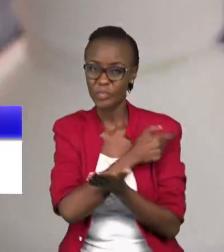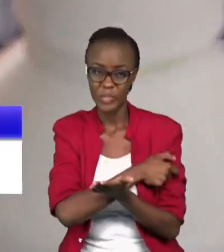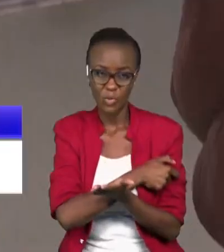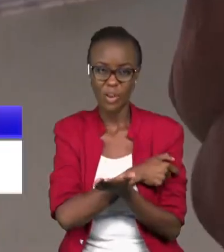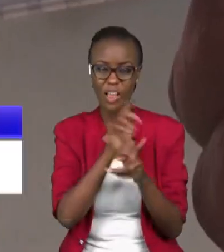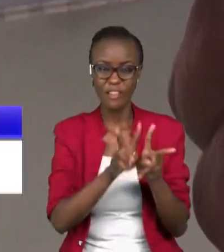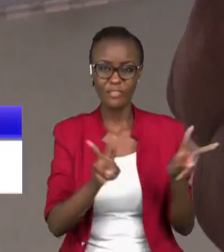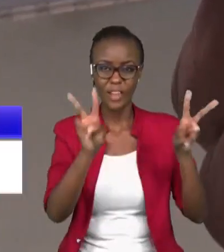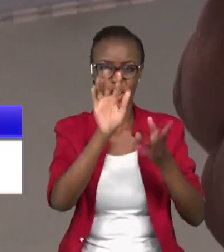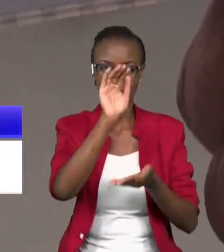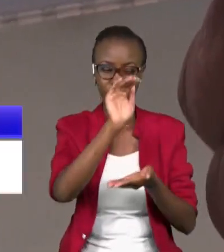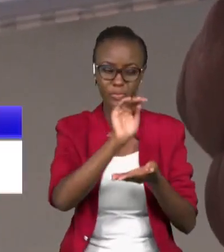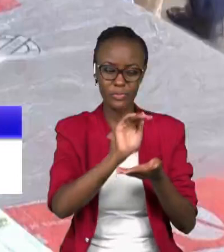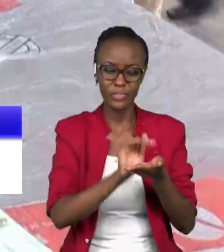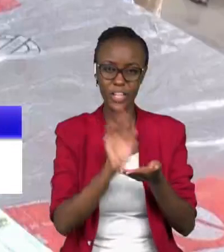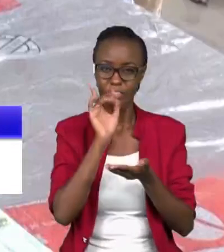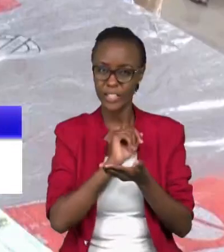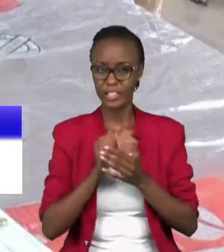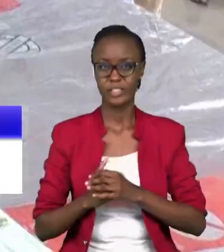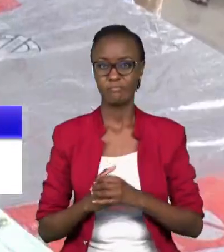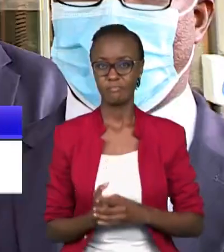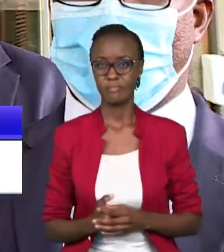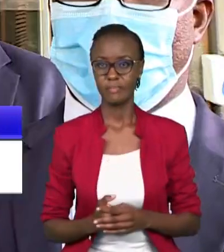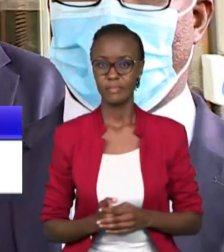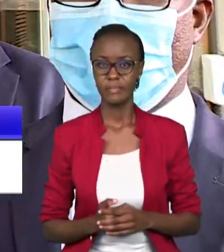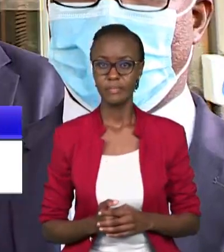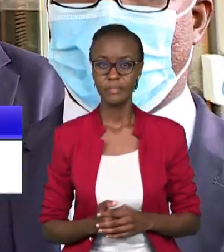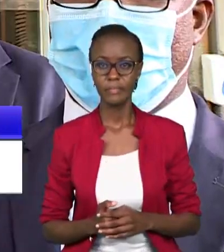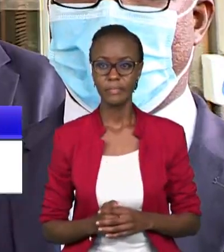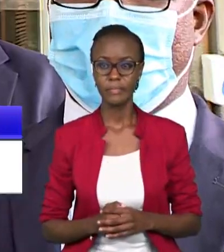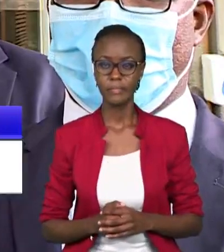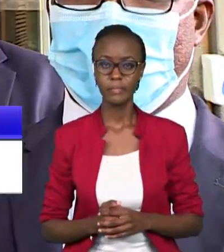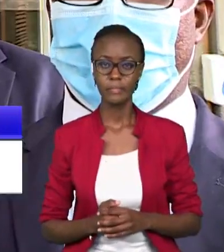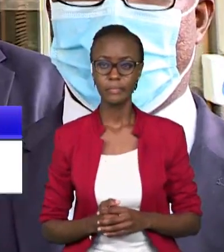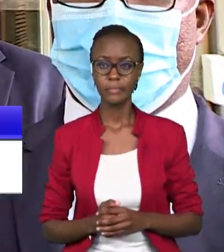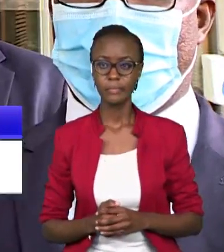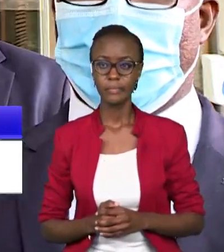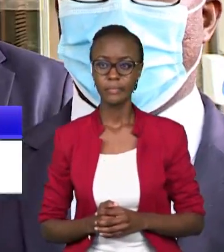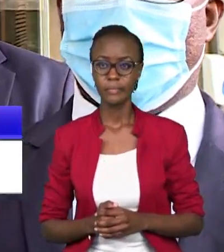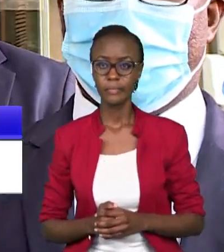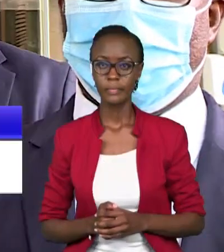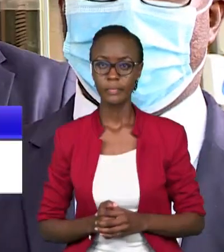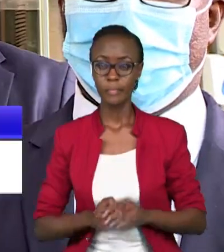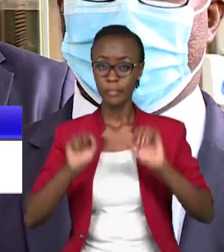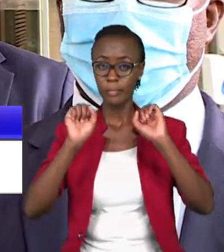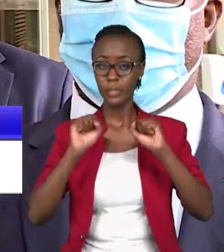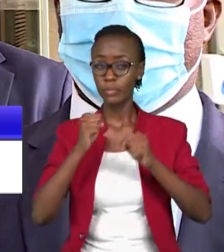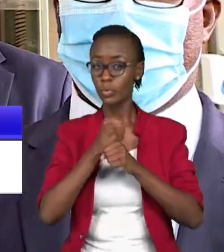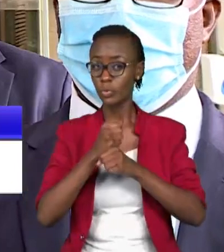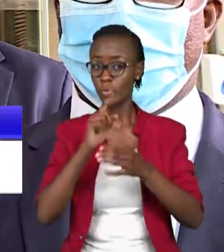and patient management in Kenyan hospitals. One of the things that we can be able to work on is interoperability of the